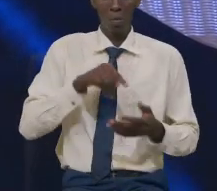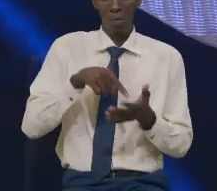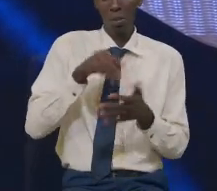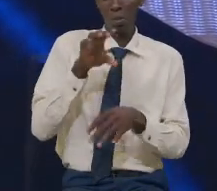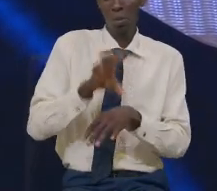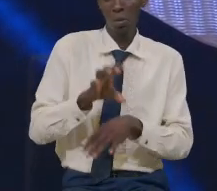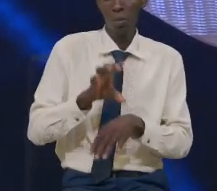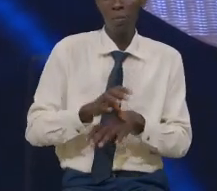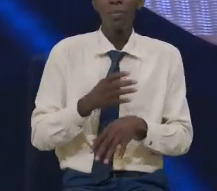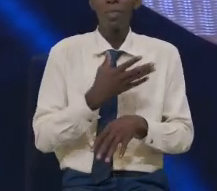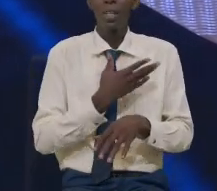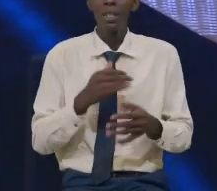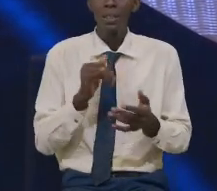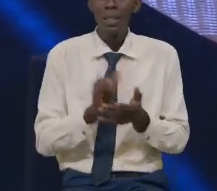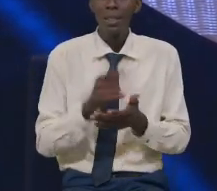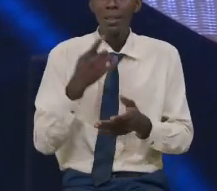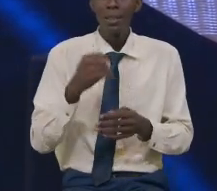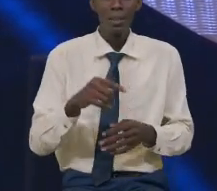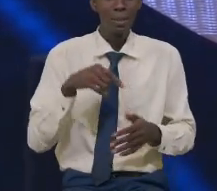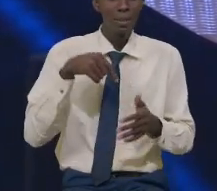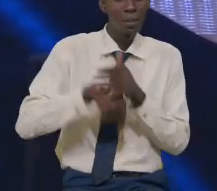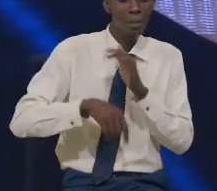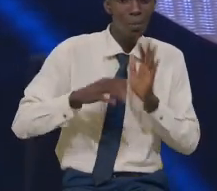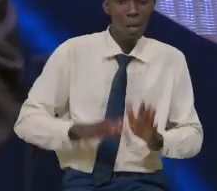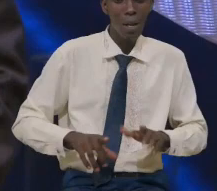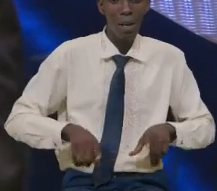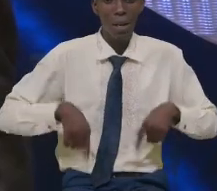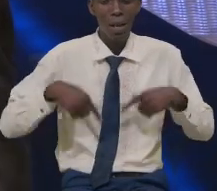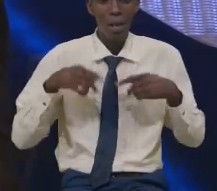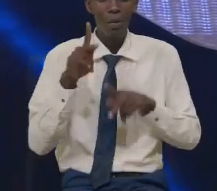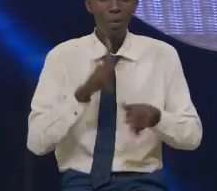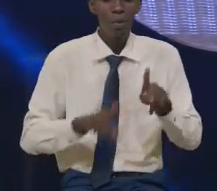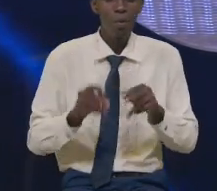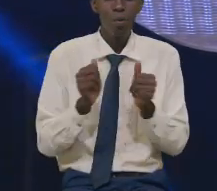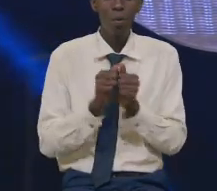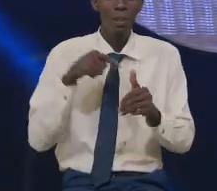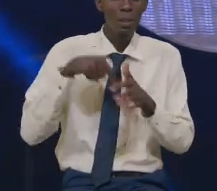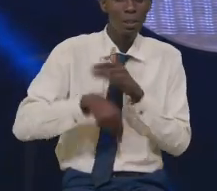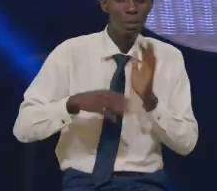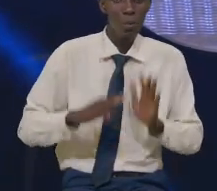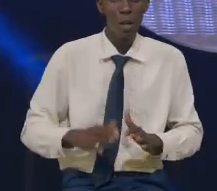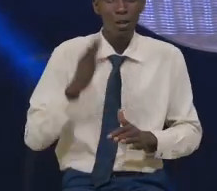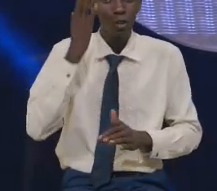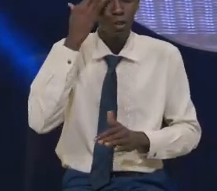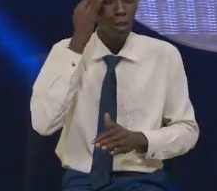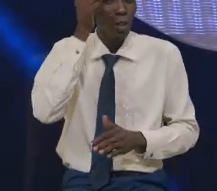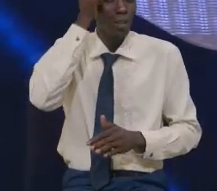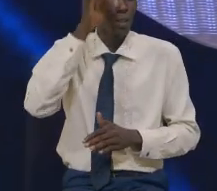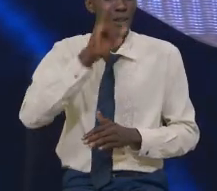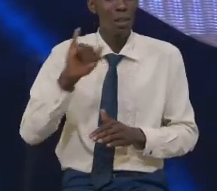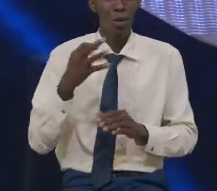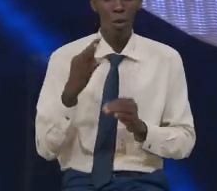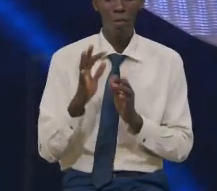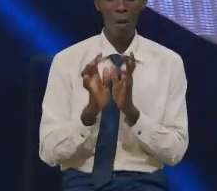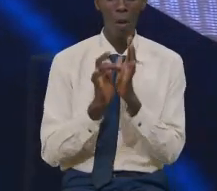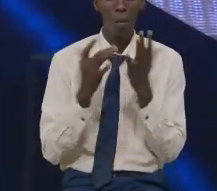deeper life and the deeper knowledge and the deeper revelation and the deeper understanding of the Bible, you are so close